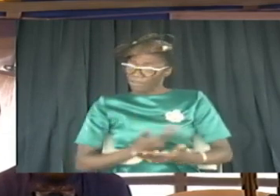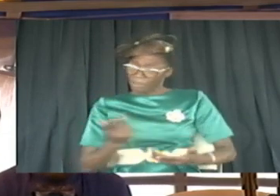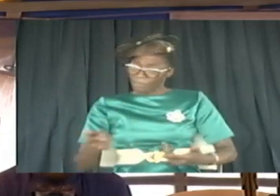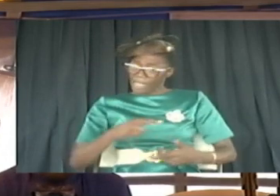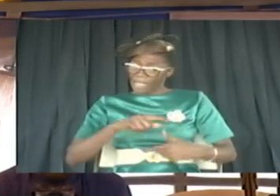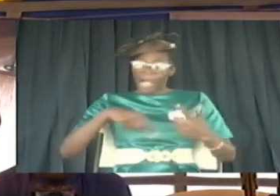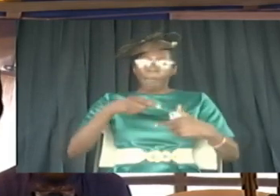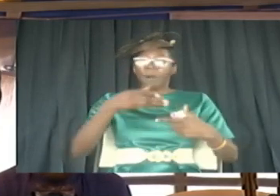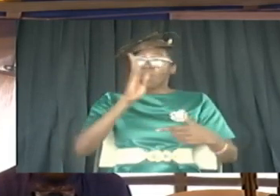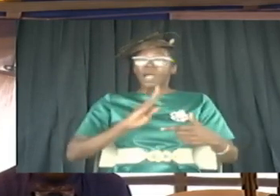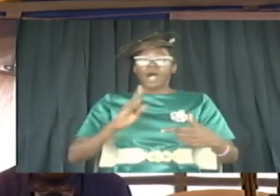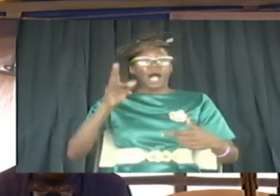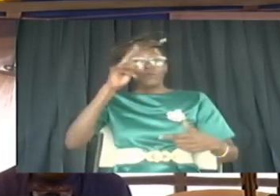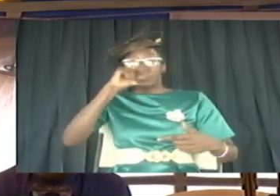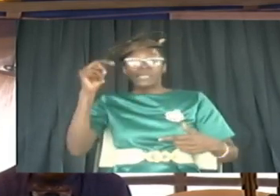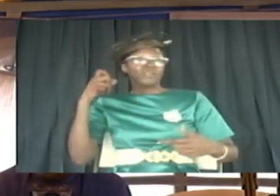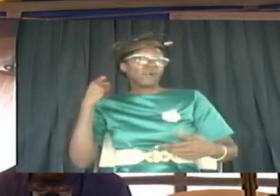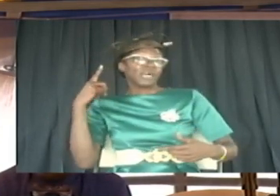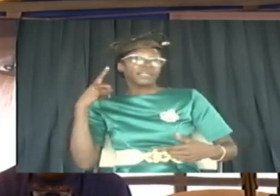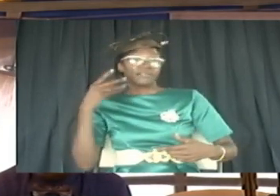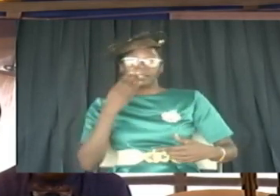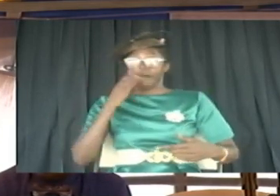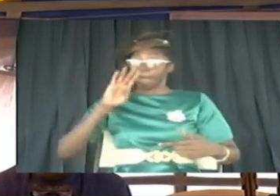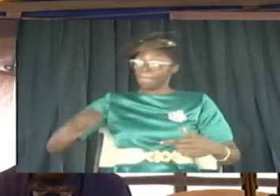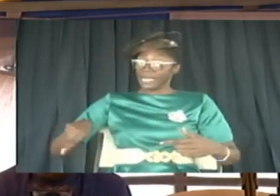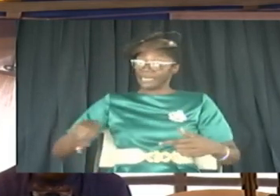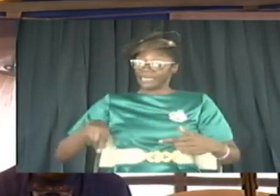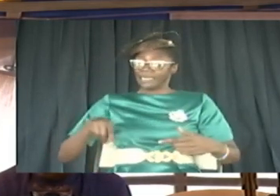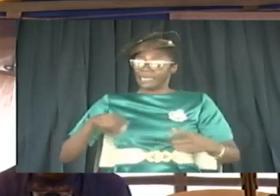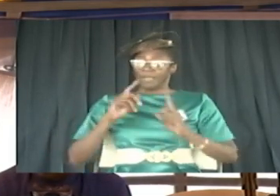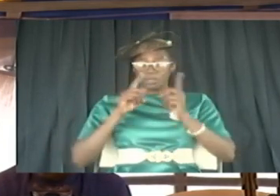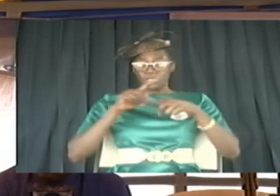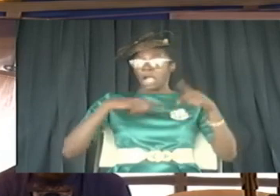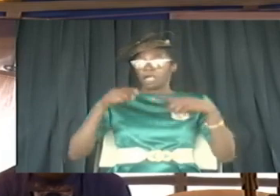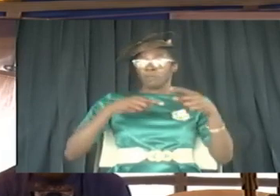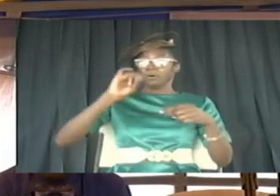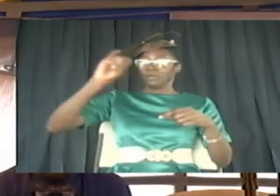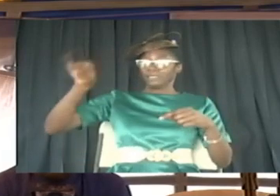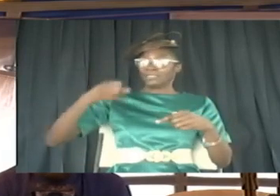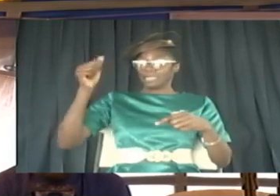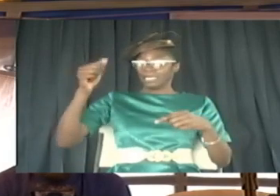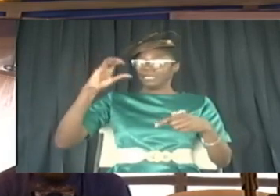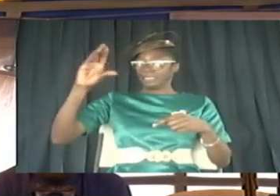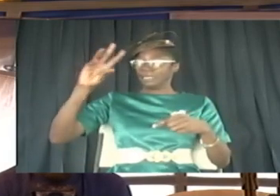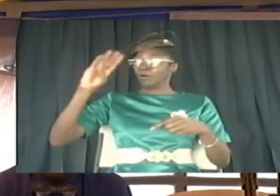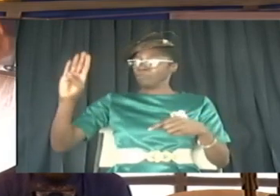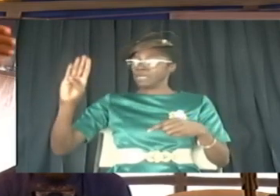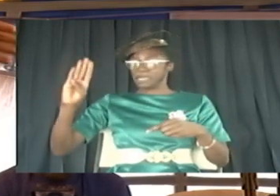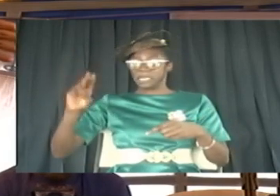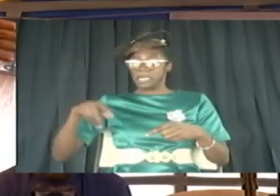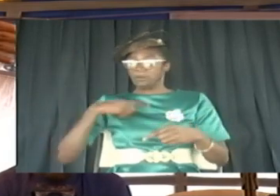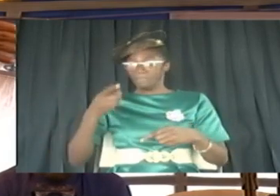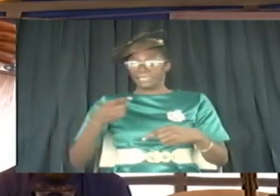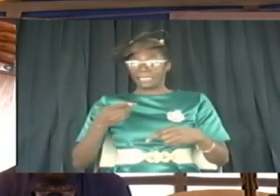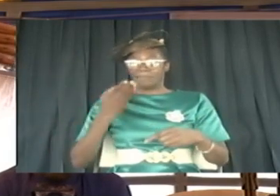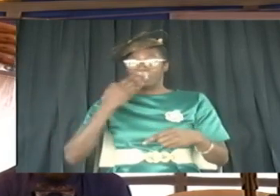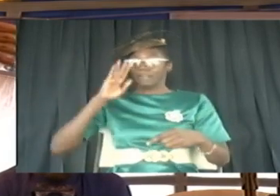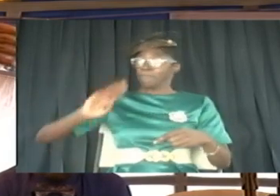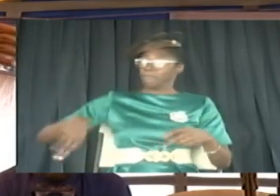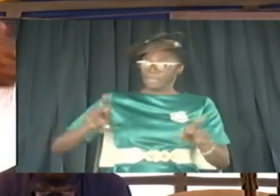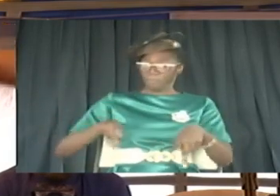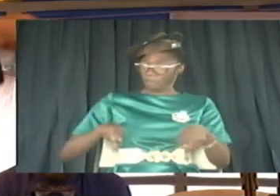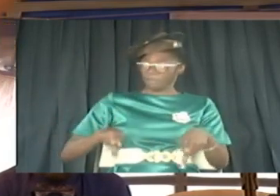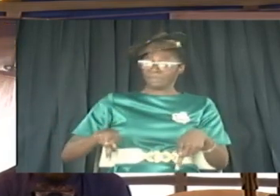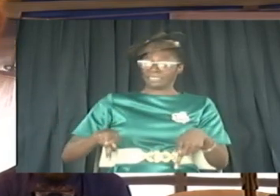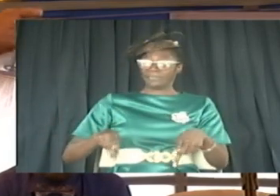As bad as we classify the Jacob, as much as we say he was a supplanter, as much as we say he was a